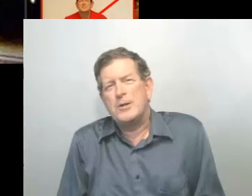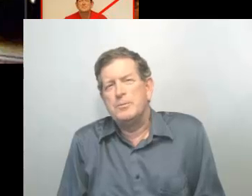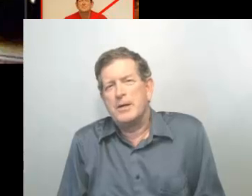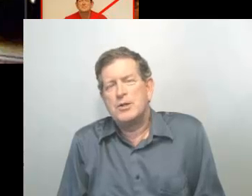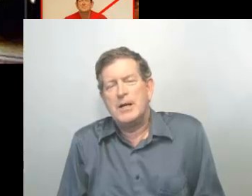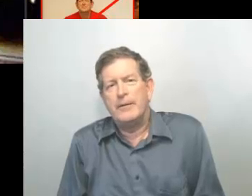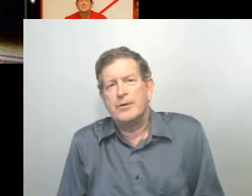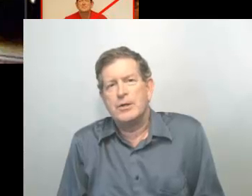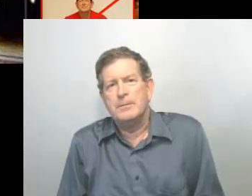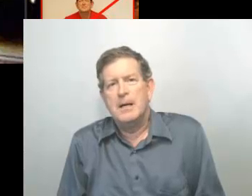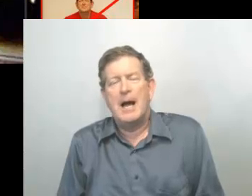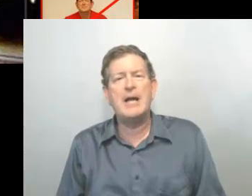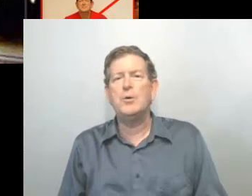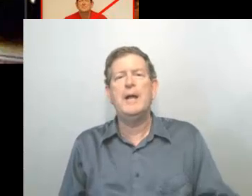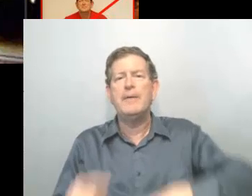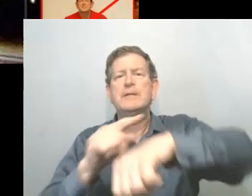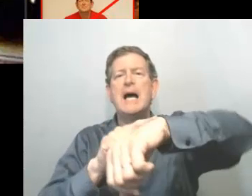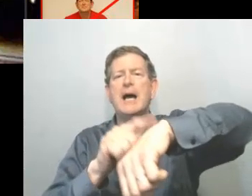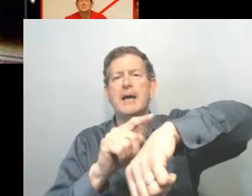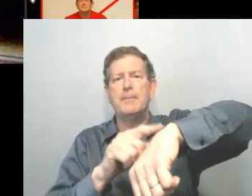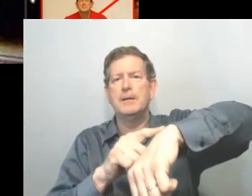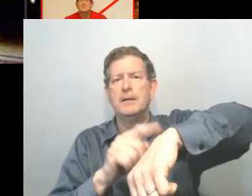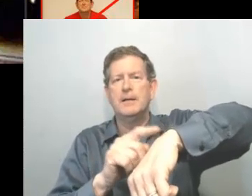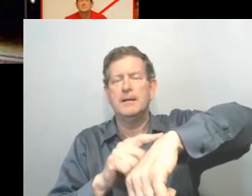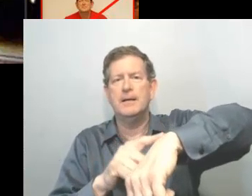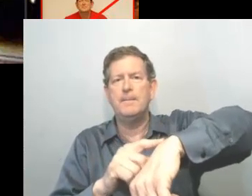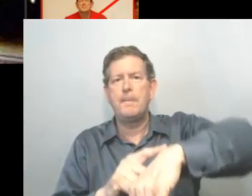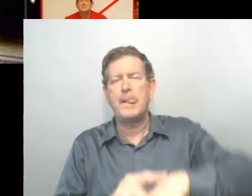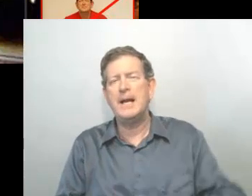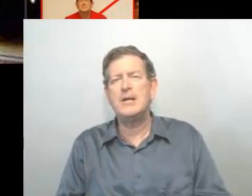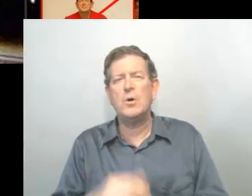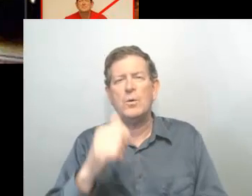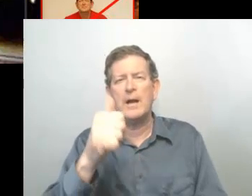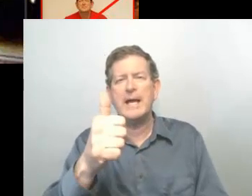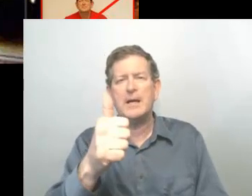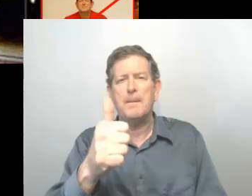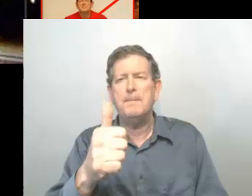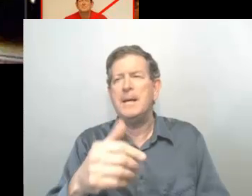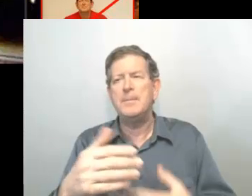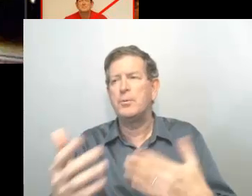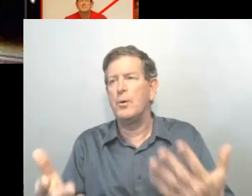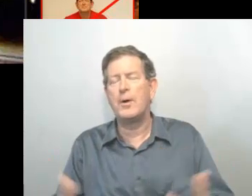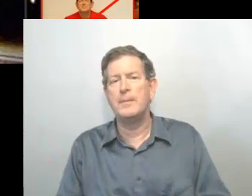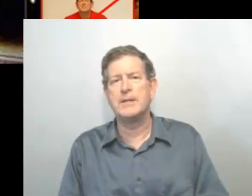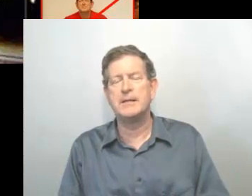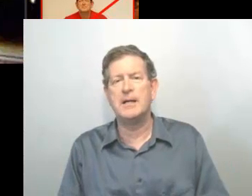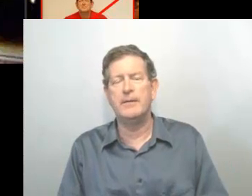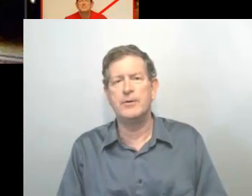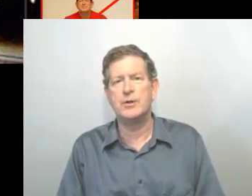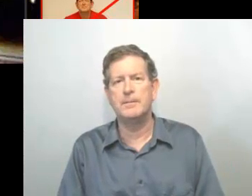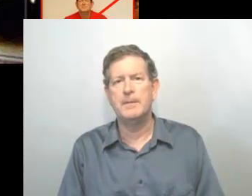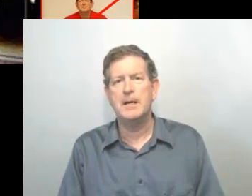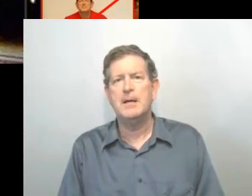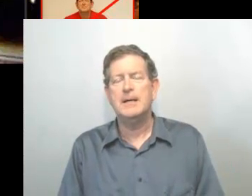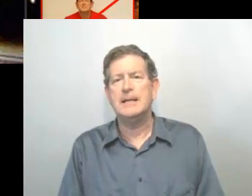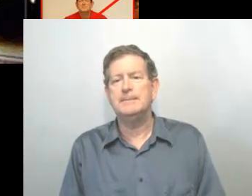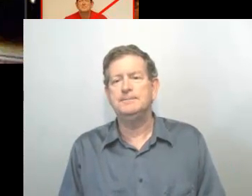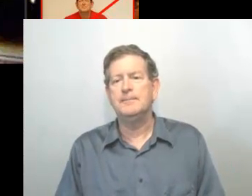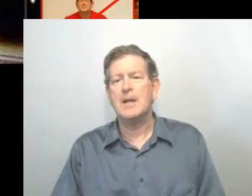I don't watch much television. I don't have time. And I don't like many programs on television.